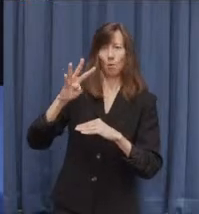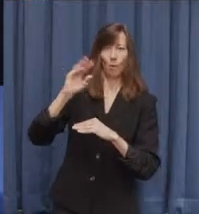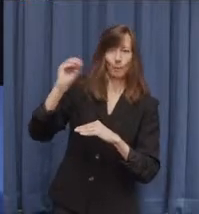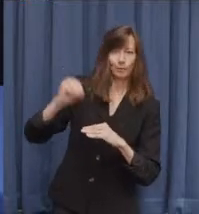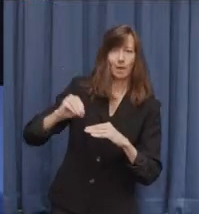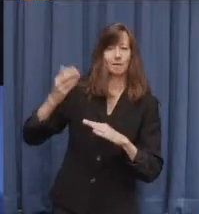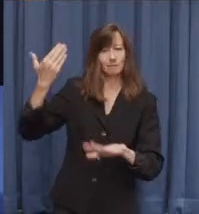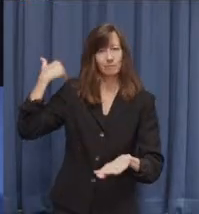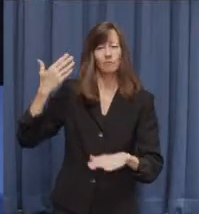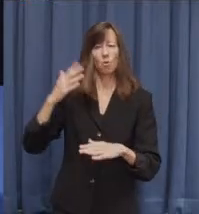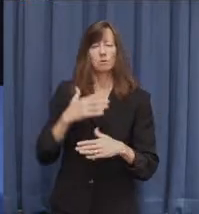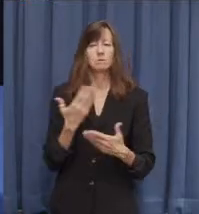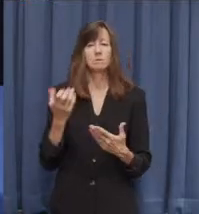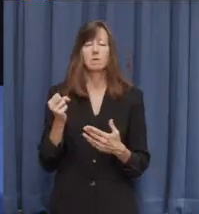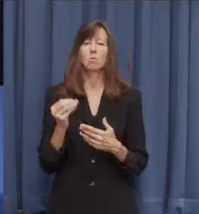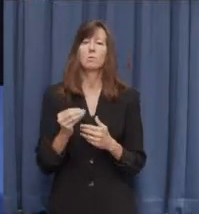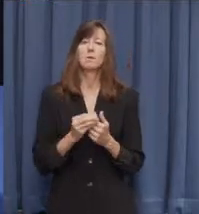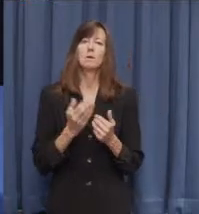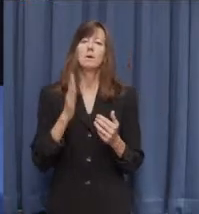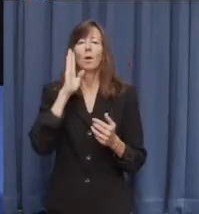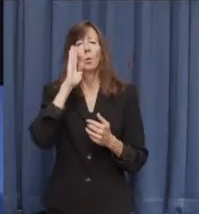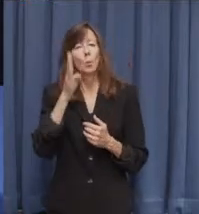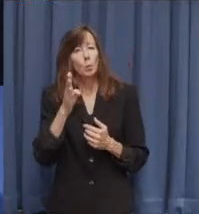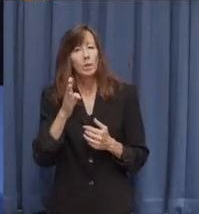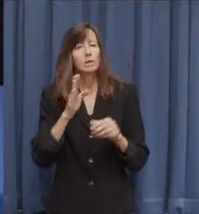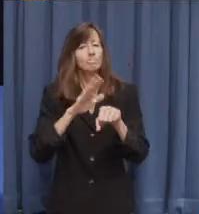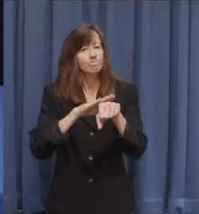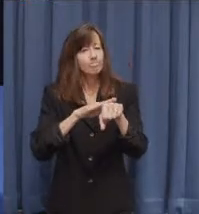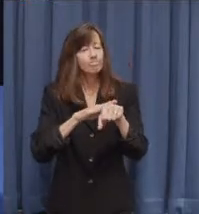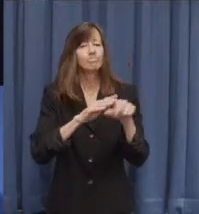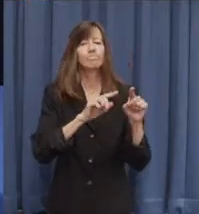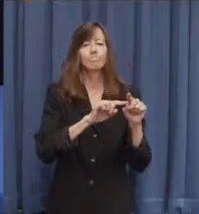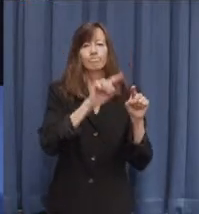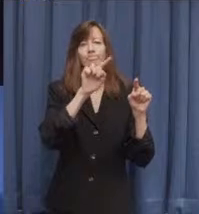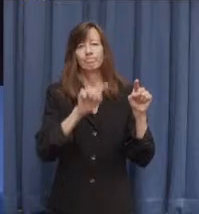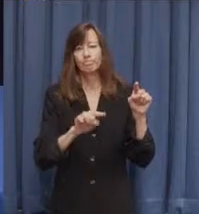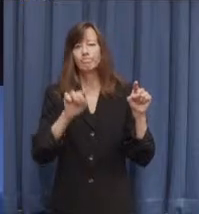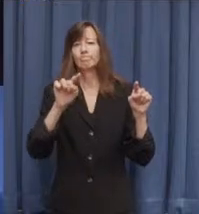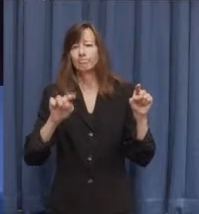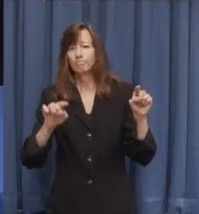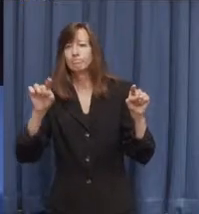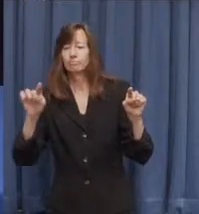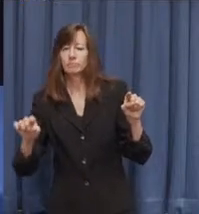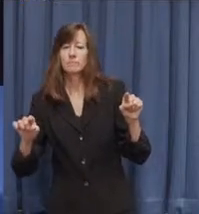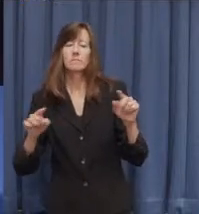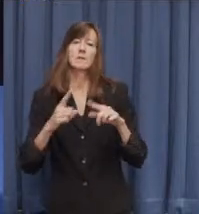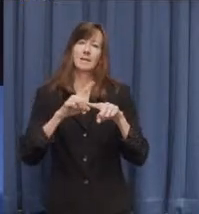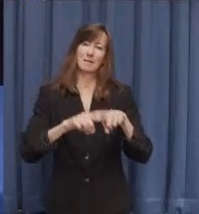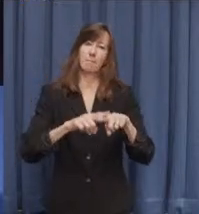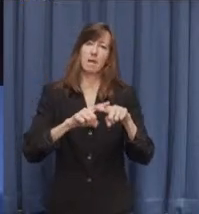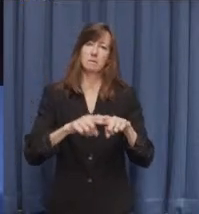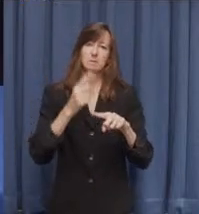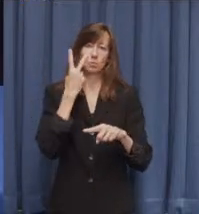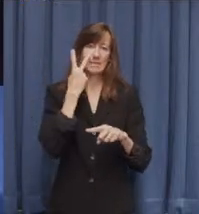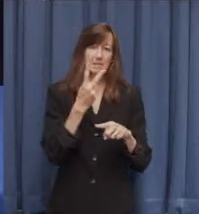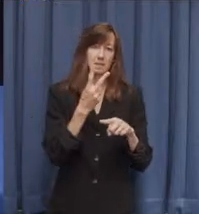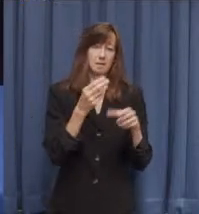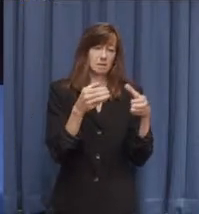and forth, and it's going to depend on these small clusters that we see emerging. But what it really depends on